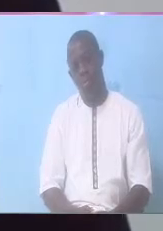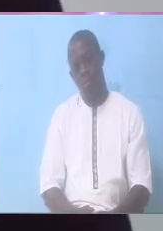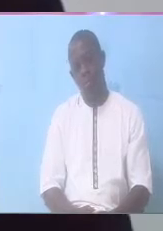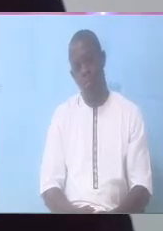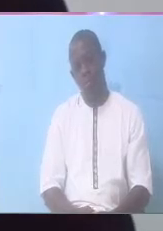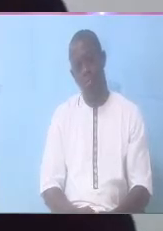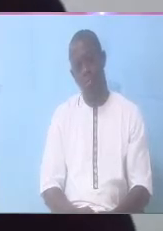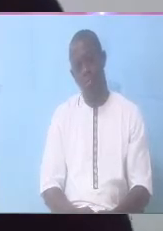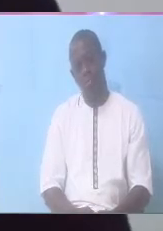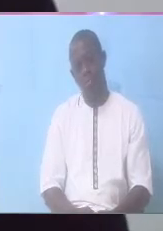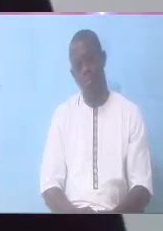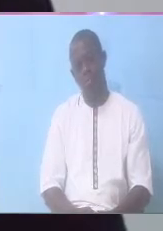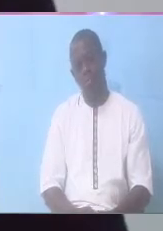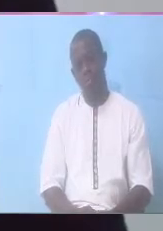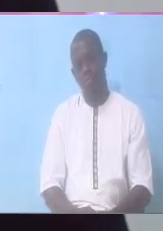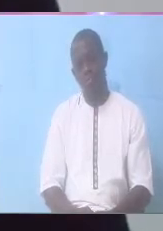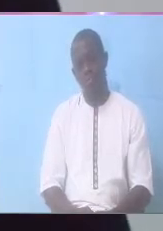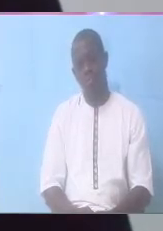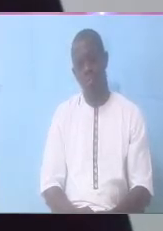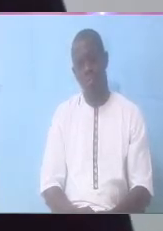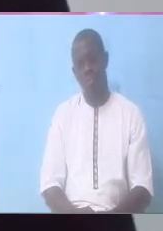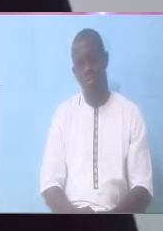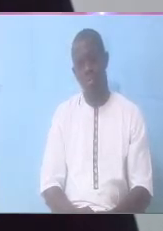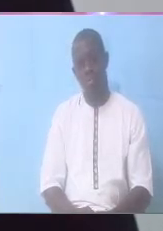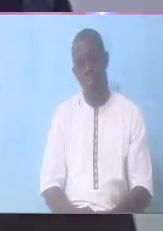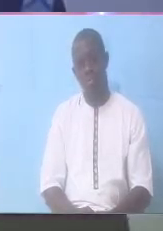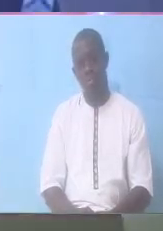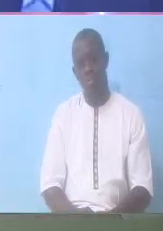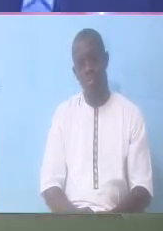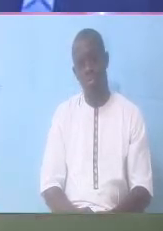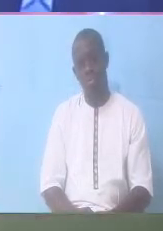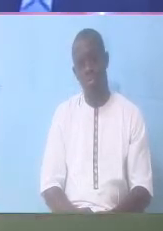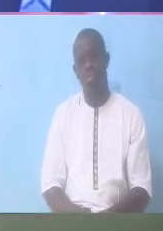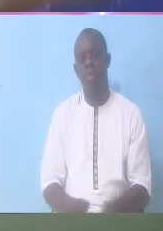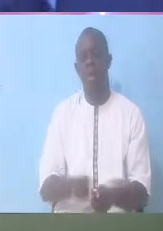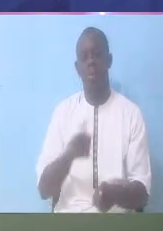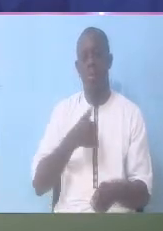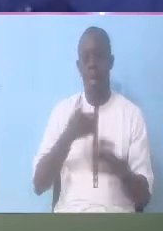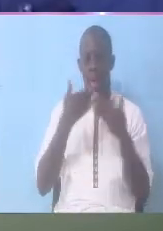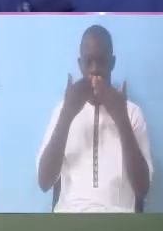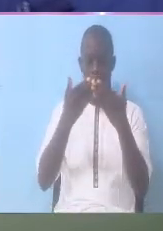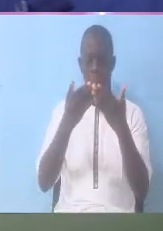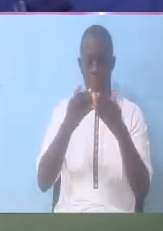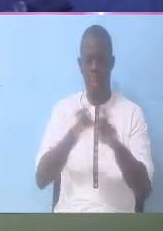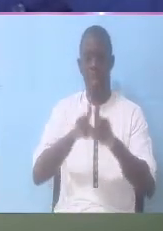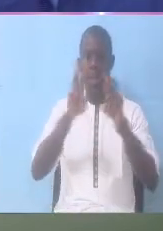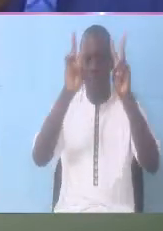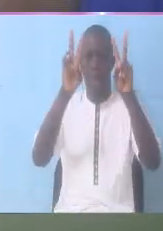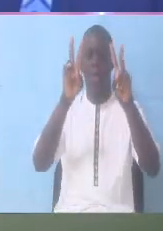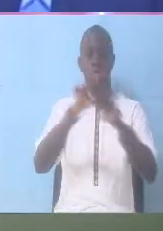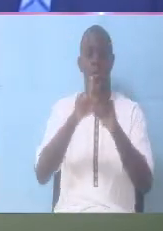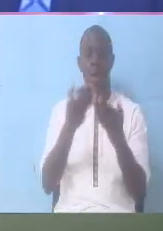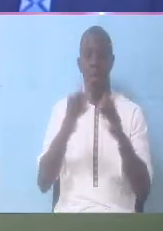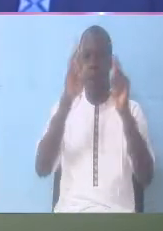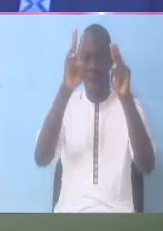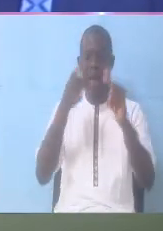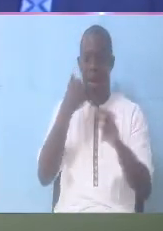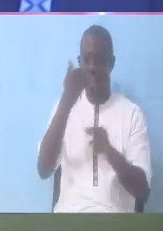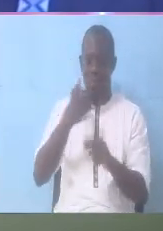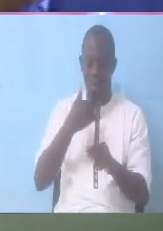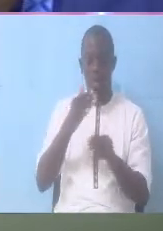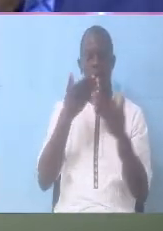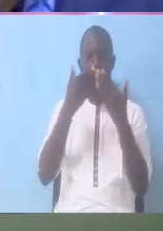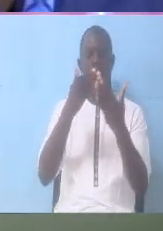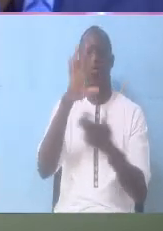fola tumomena. So yeah, I told Jammeh, and Jammeh asked me to tell Tumbul to come to the State House. Birim